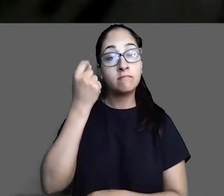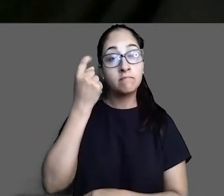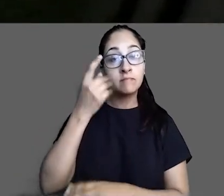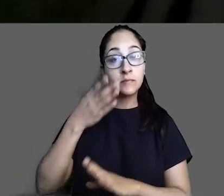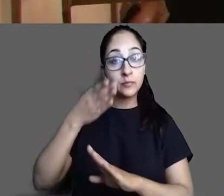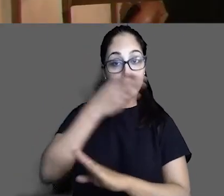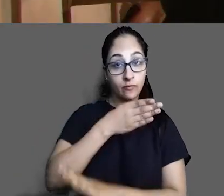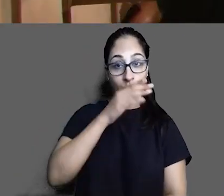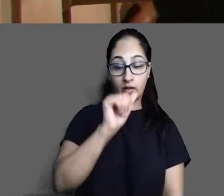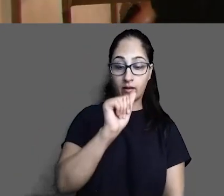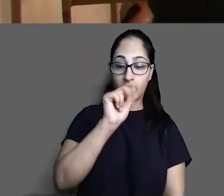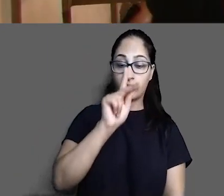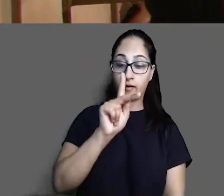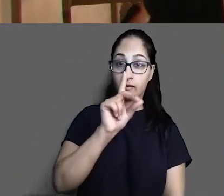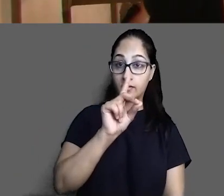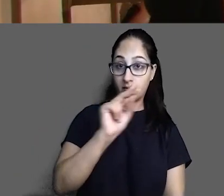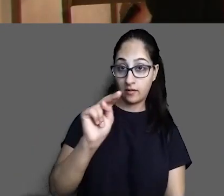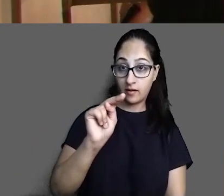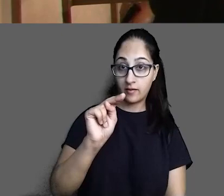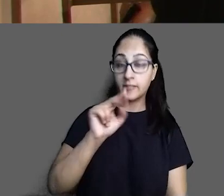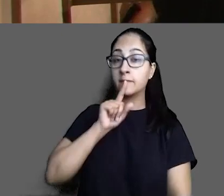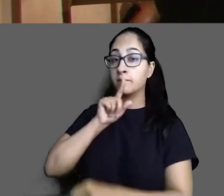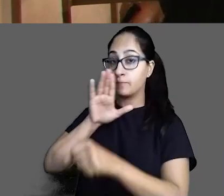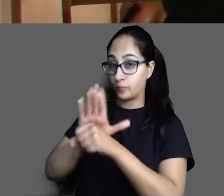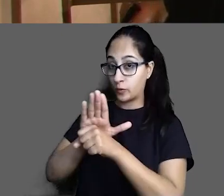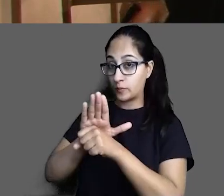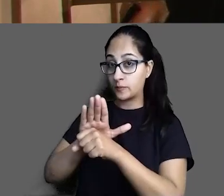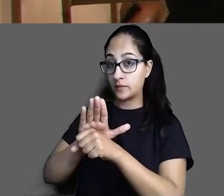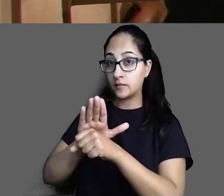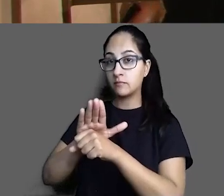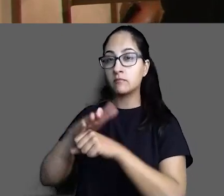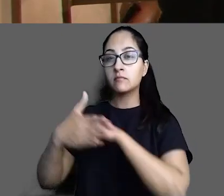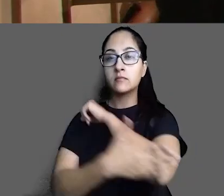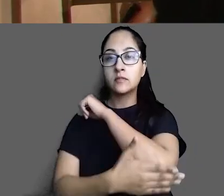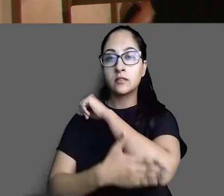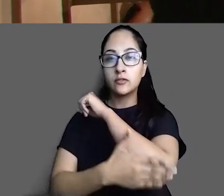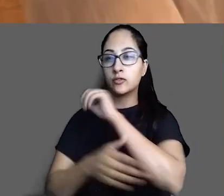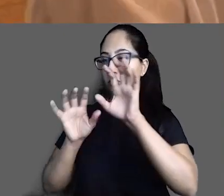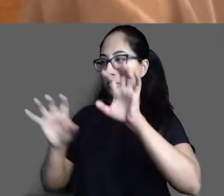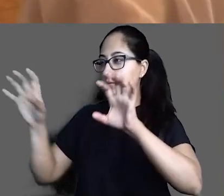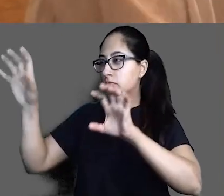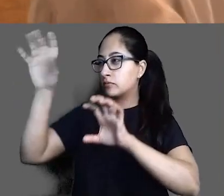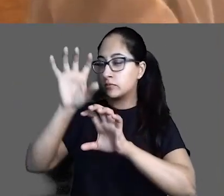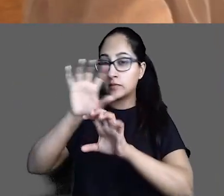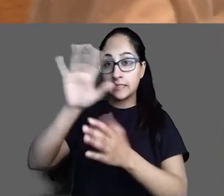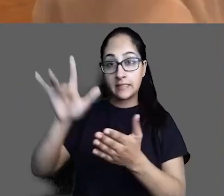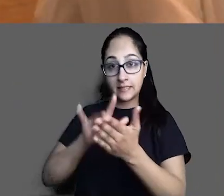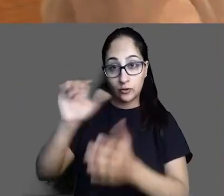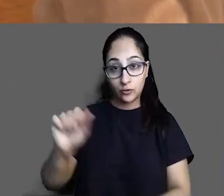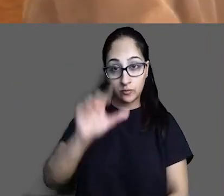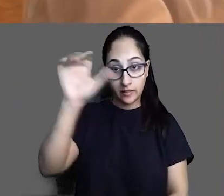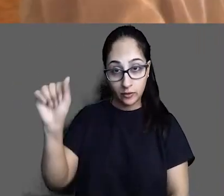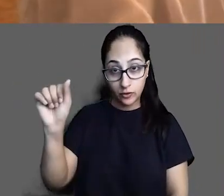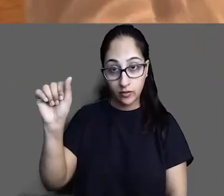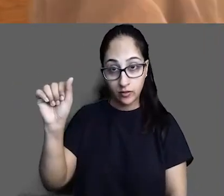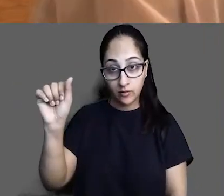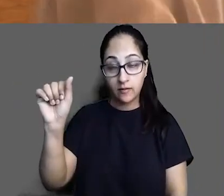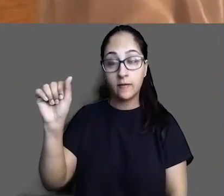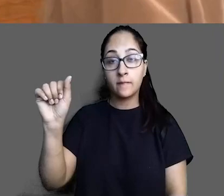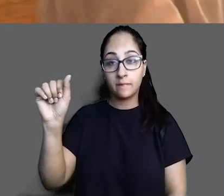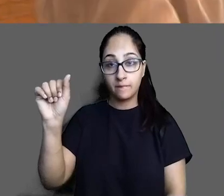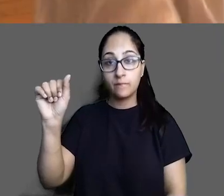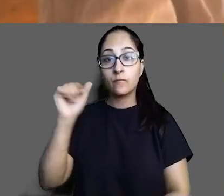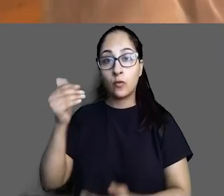network made a commitment to the region of Central Asia. AKDN is really well known for